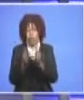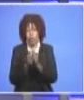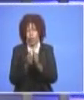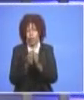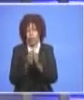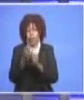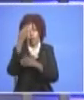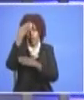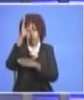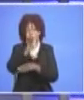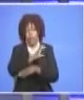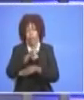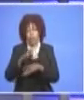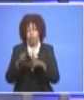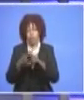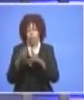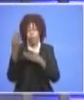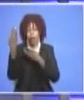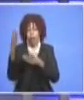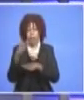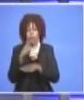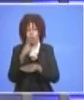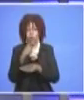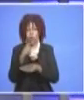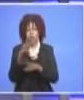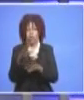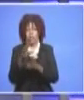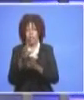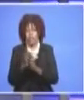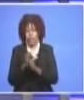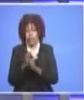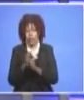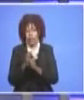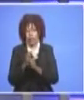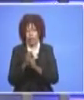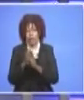Cuban ambassador to the Bahamas, who will receive a diplomatic note.